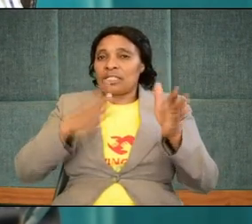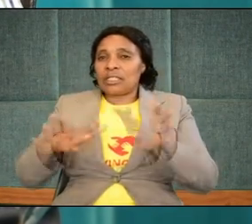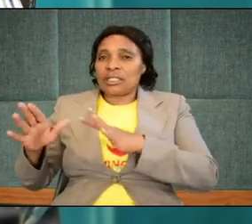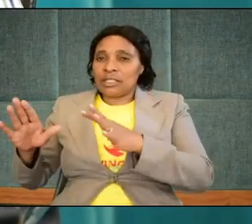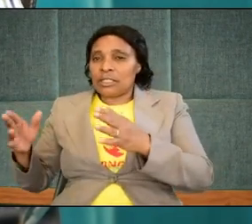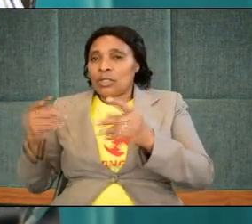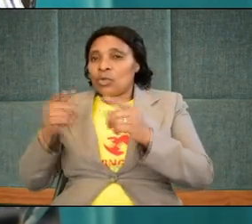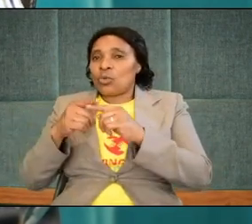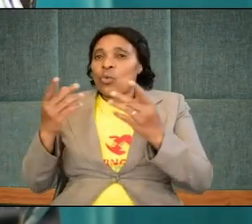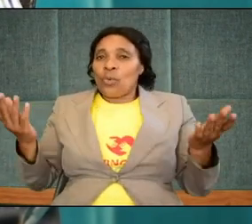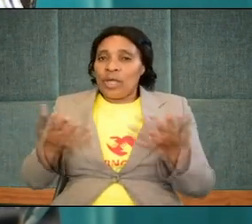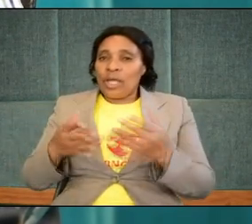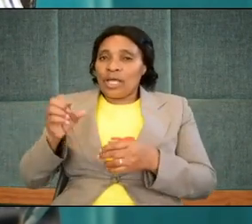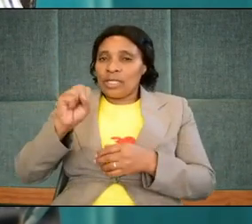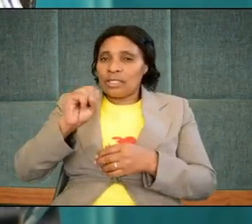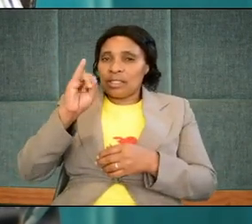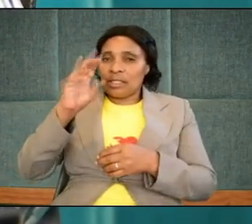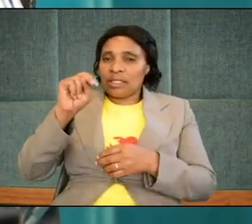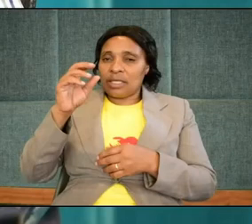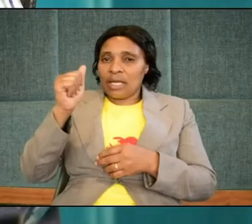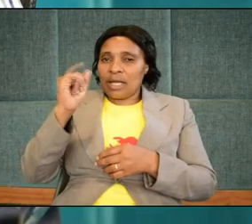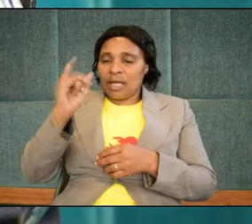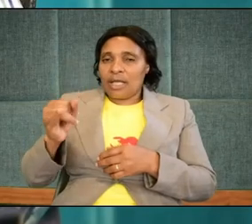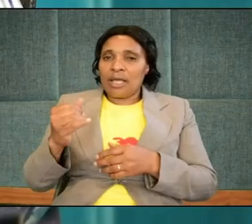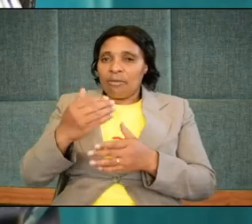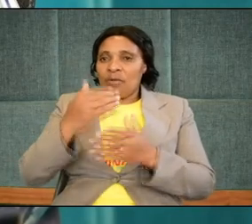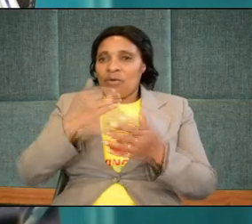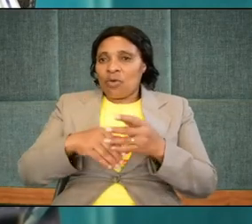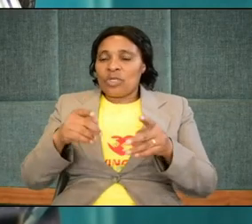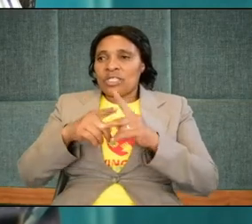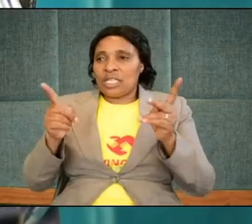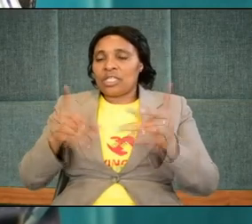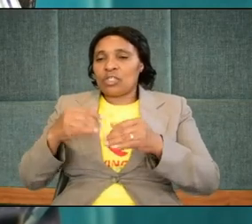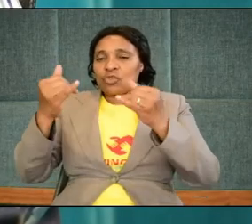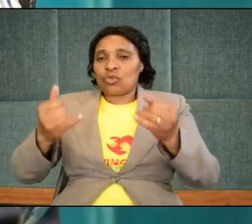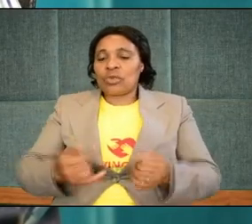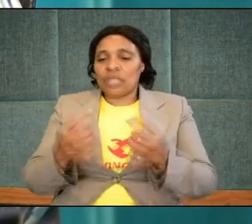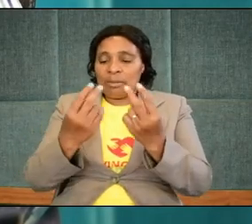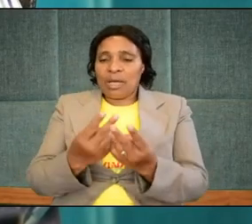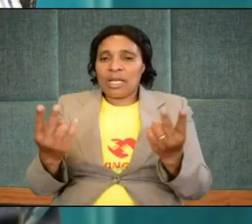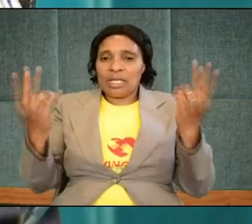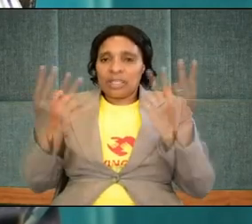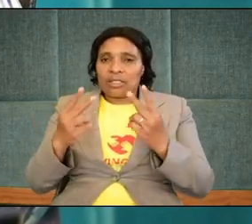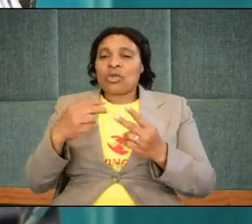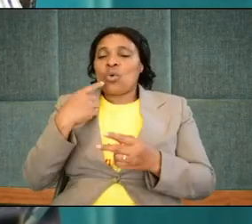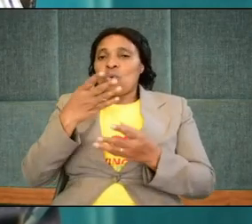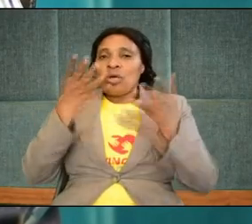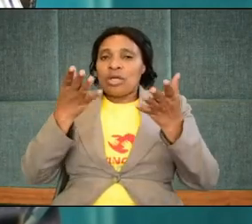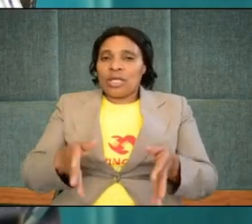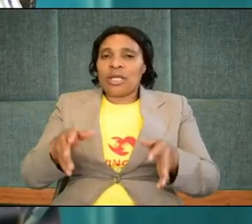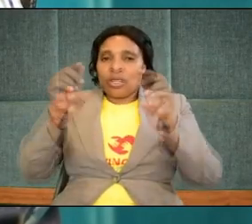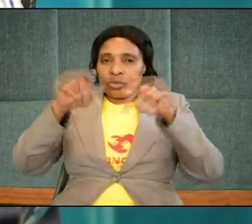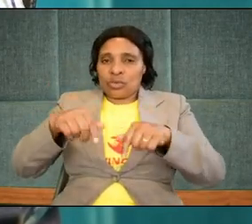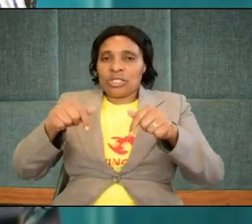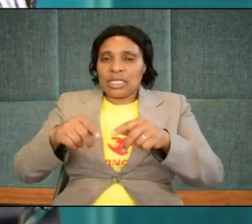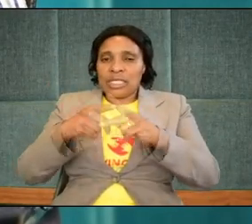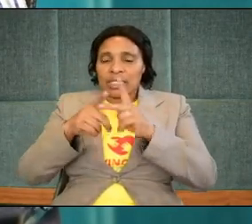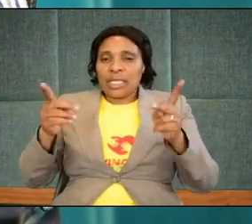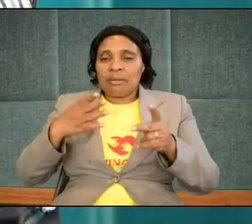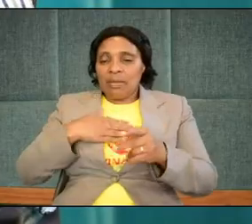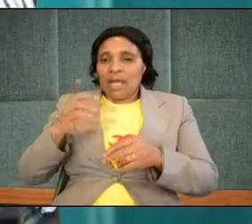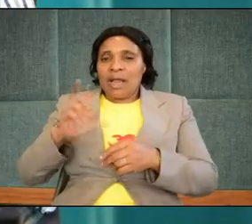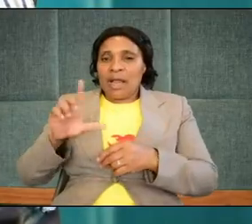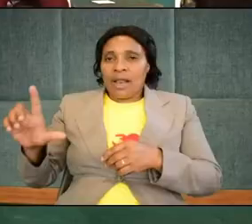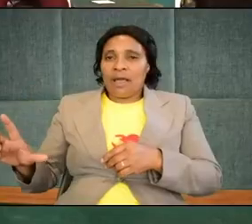Sinai. Before we begin, I'd like to introduce the panelists who will be here with us today. I'll start from my